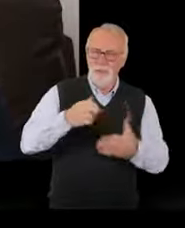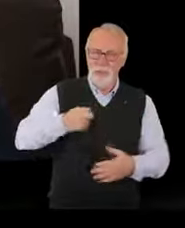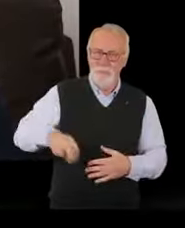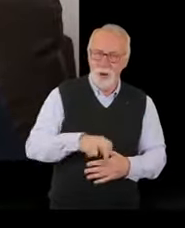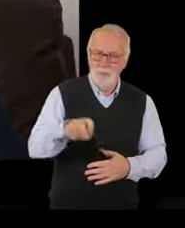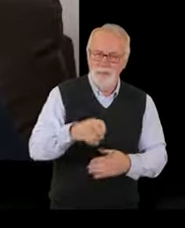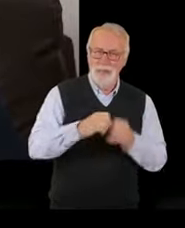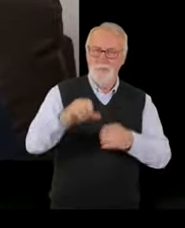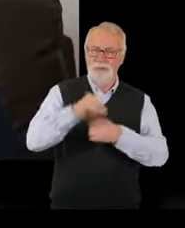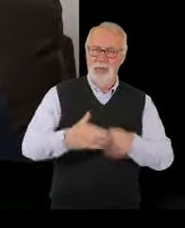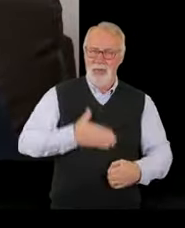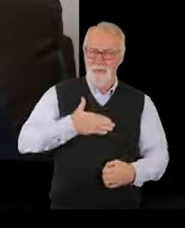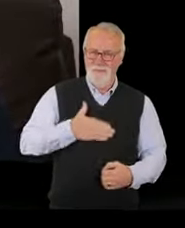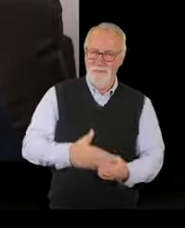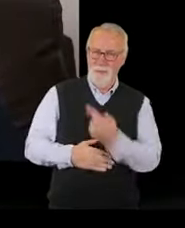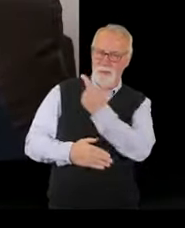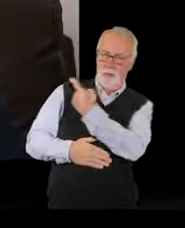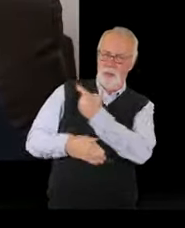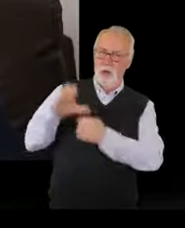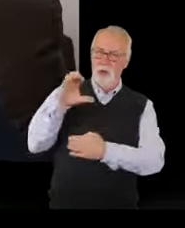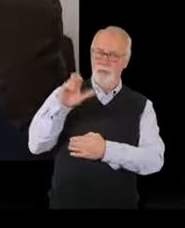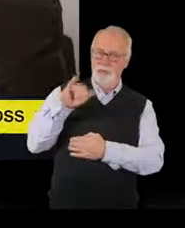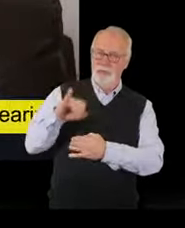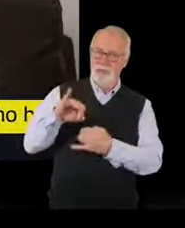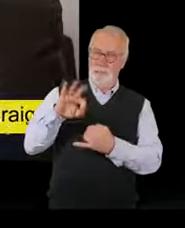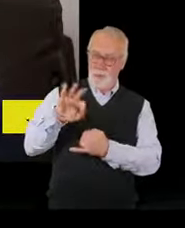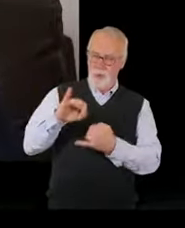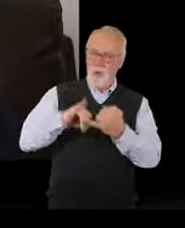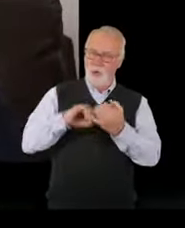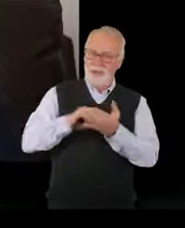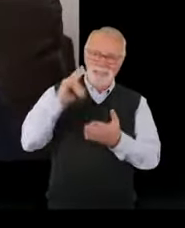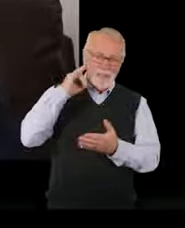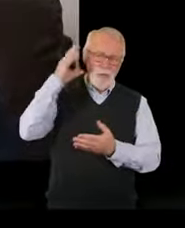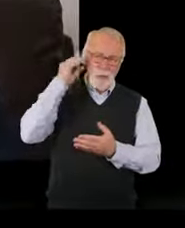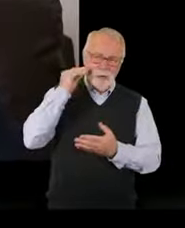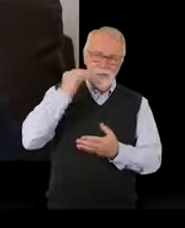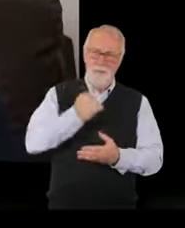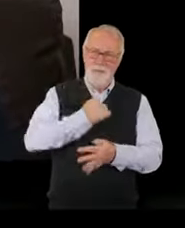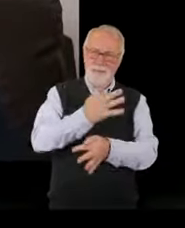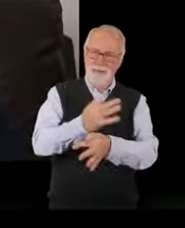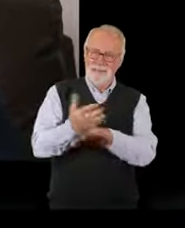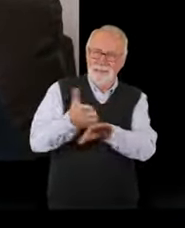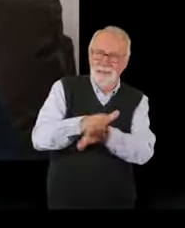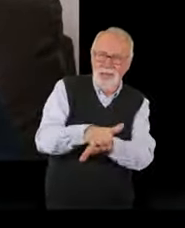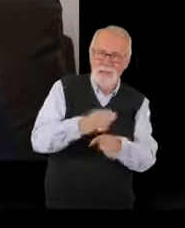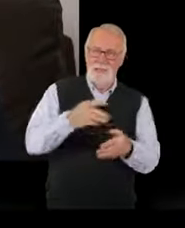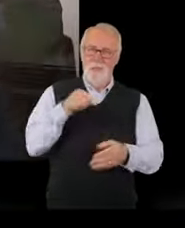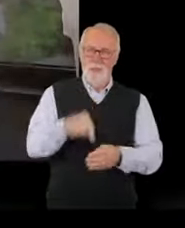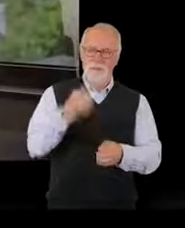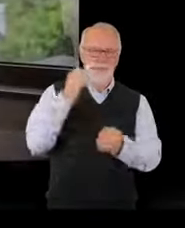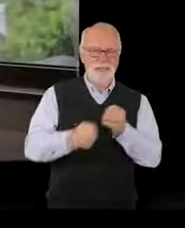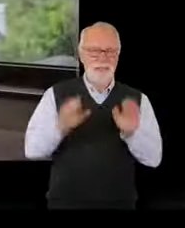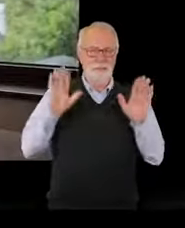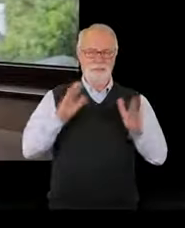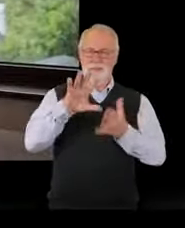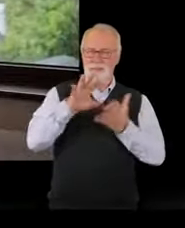and that was at the end of ten years of basically just chopping myself away from the